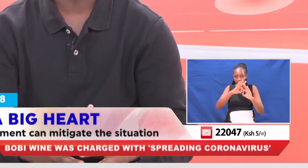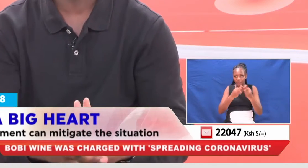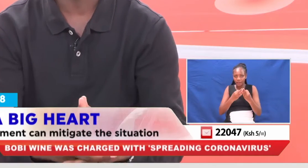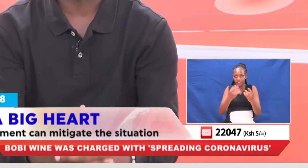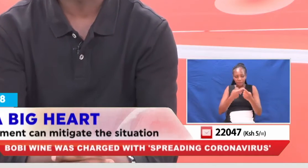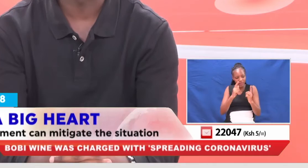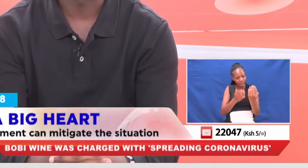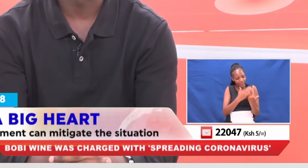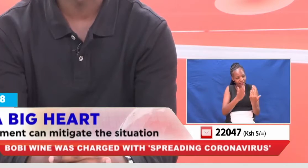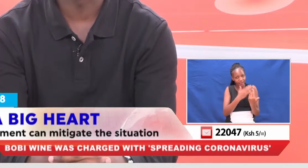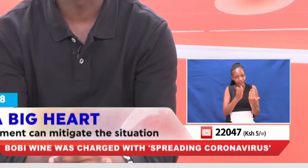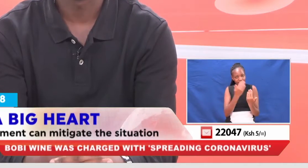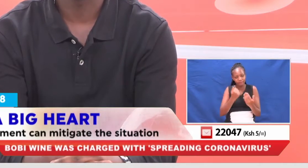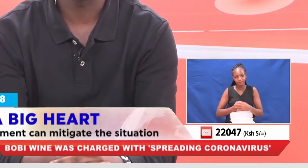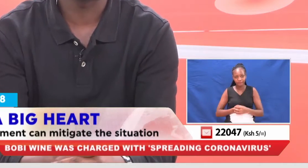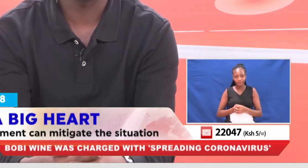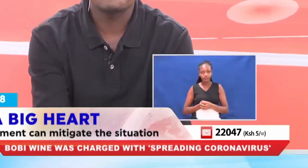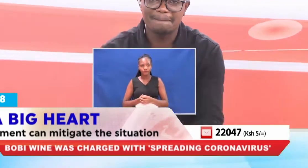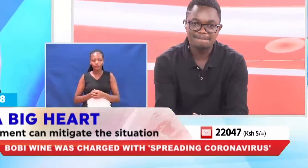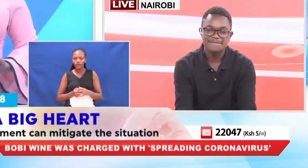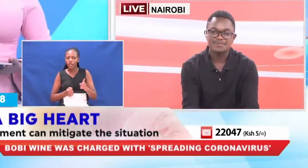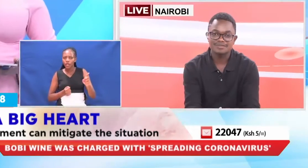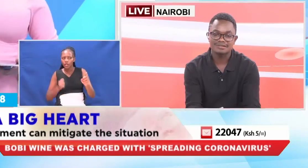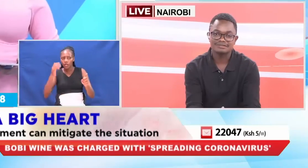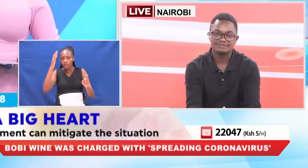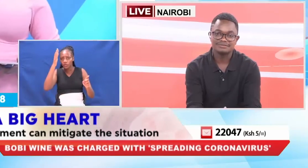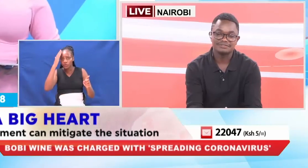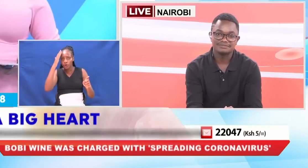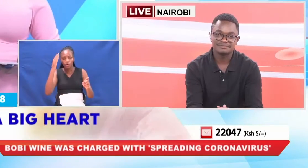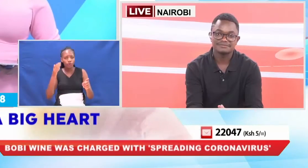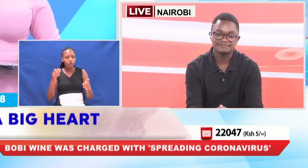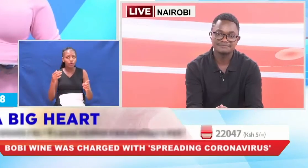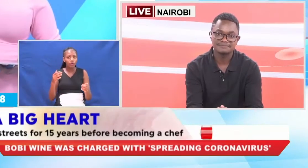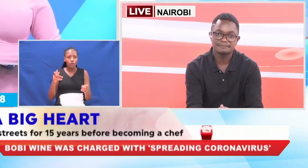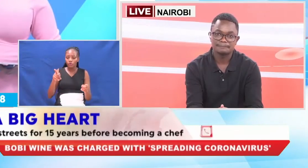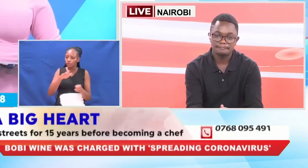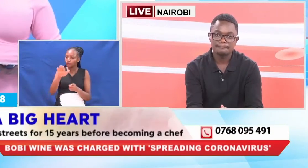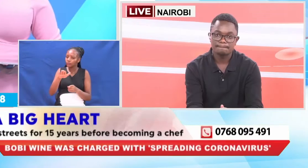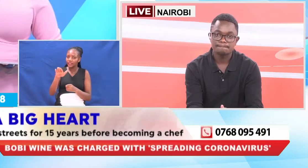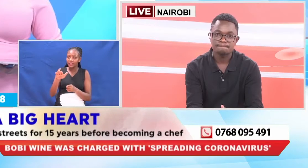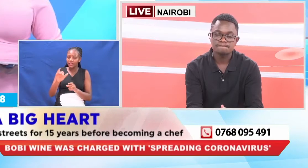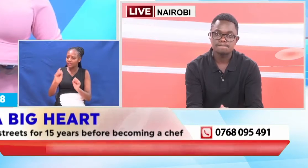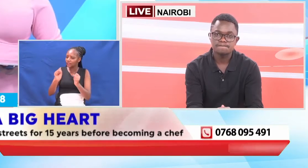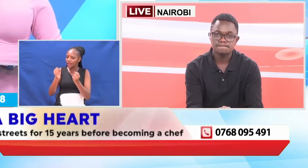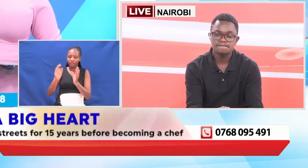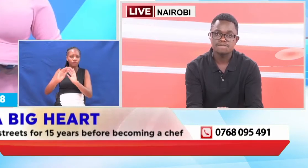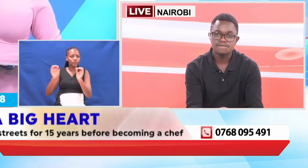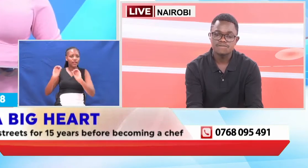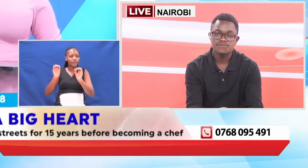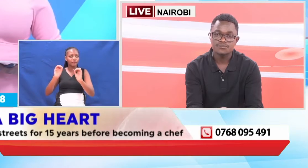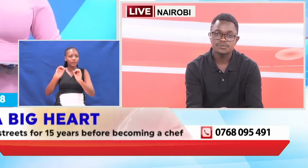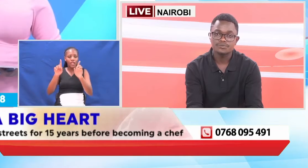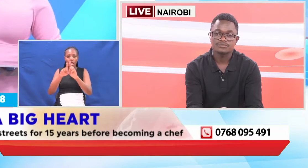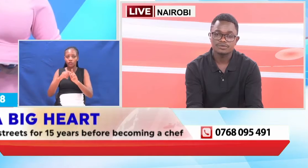and in other parts of the country. Muthoka. You know, Mumbi and Mwangi, mm-hmm. the streets are no longer safe, mm-hmm. as we might say once were. And